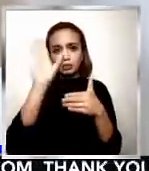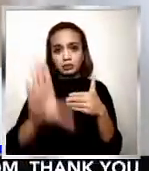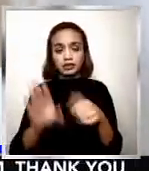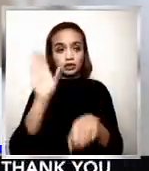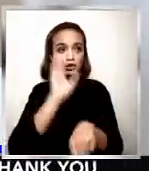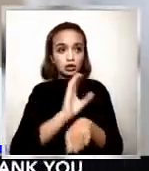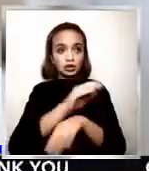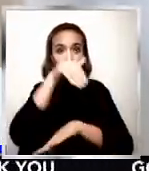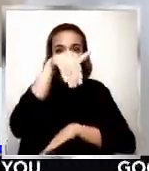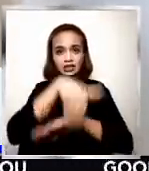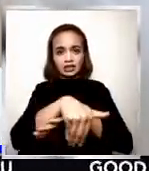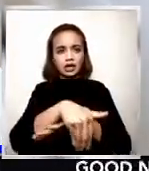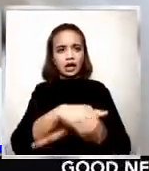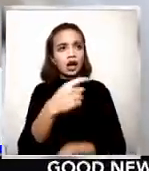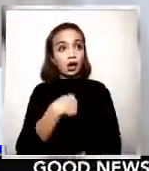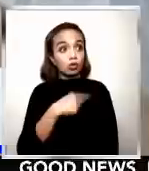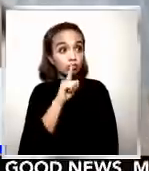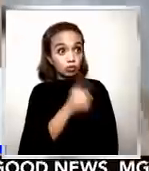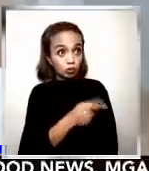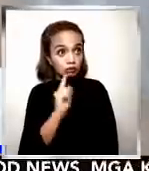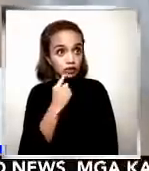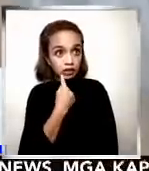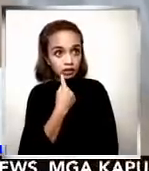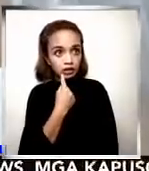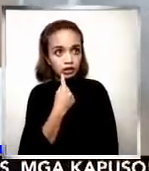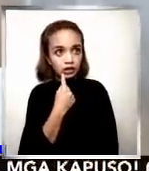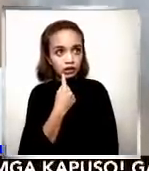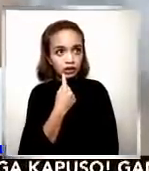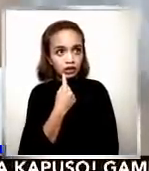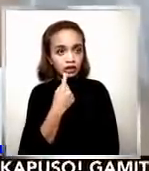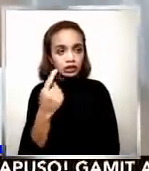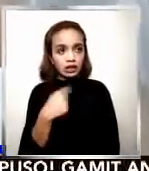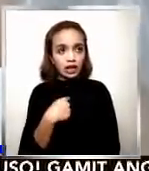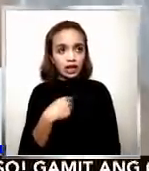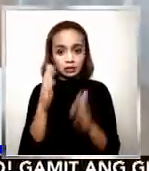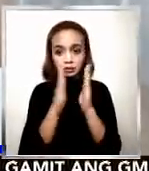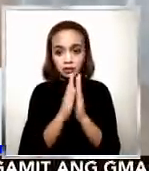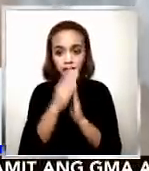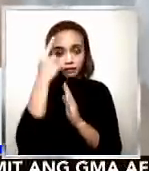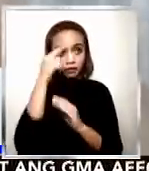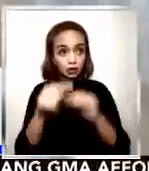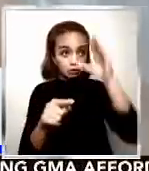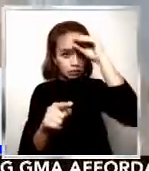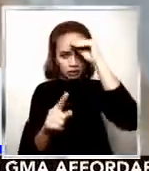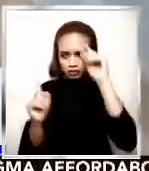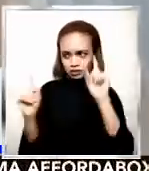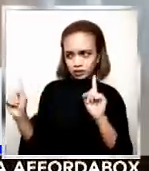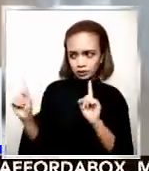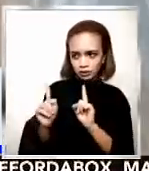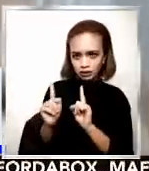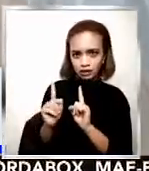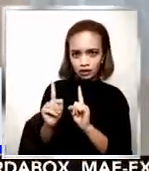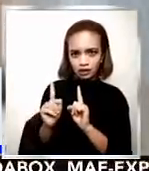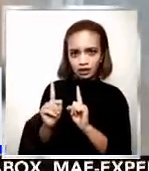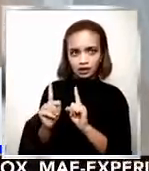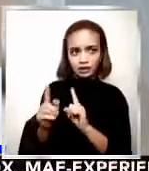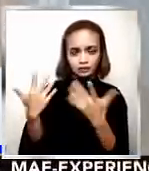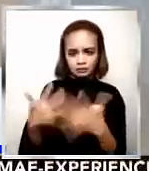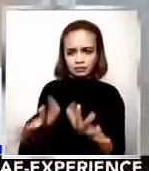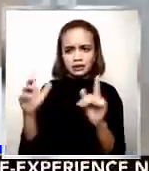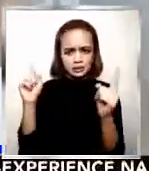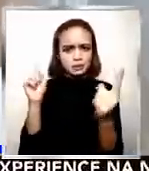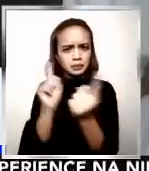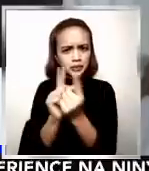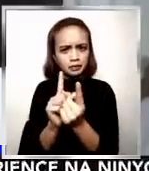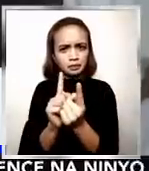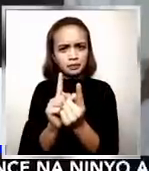man I prayed for was already so close to me, that we had already crossed paths months